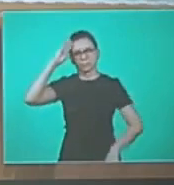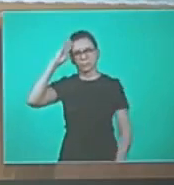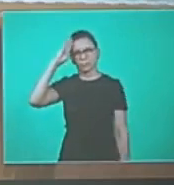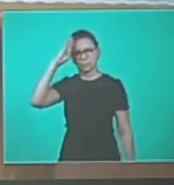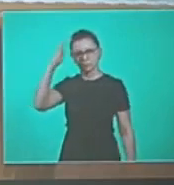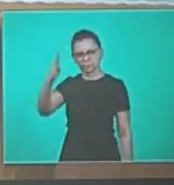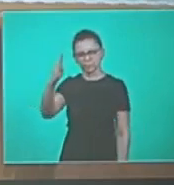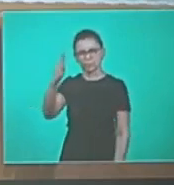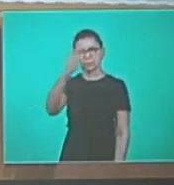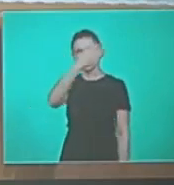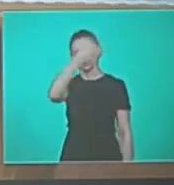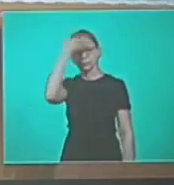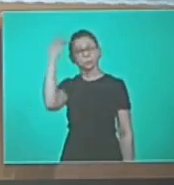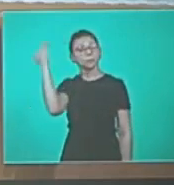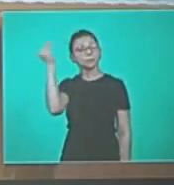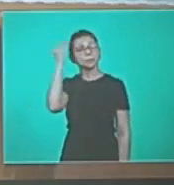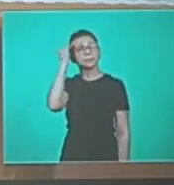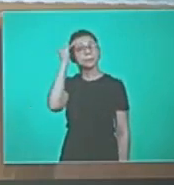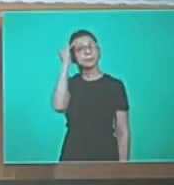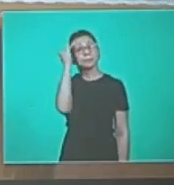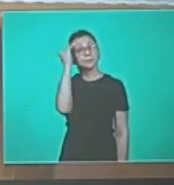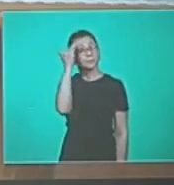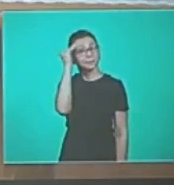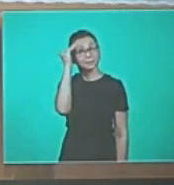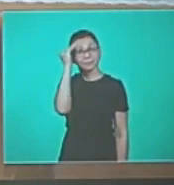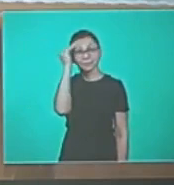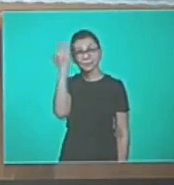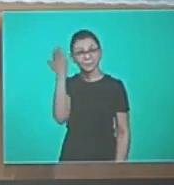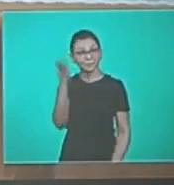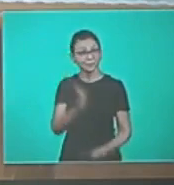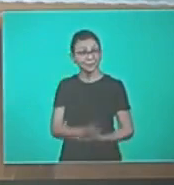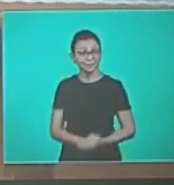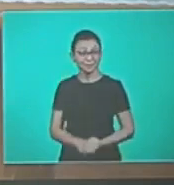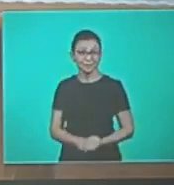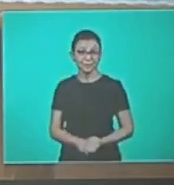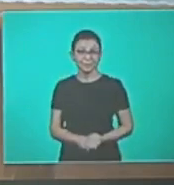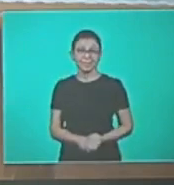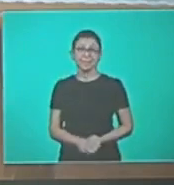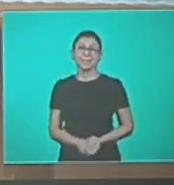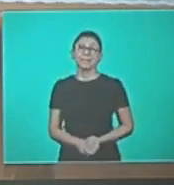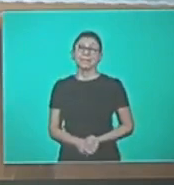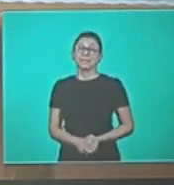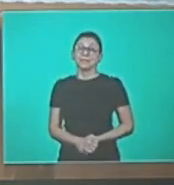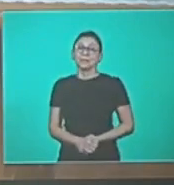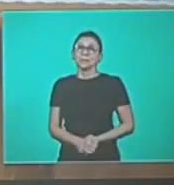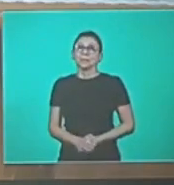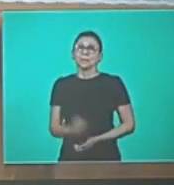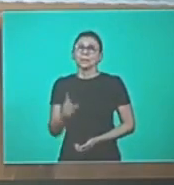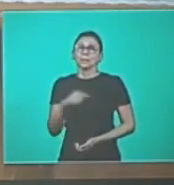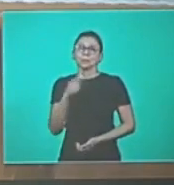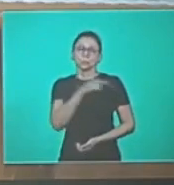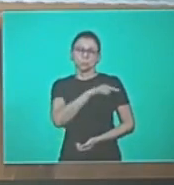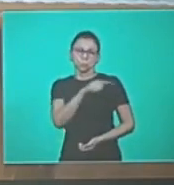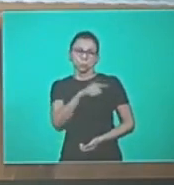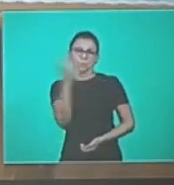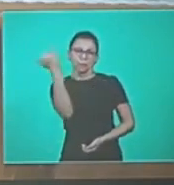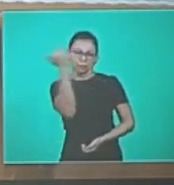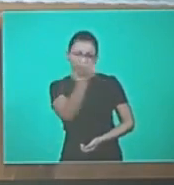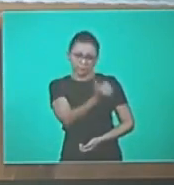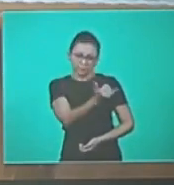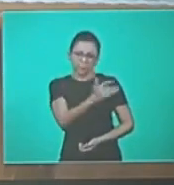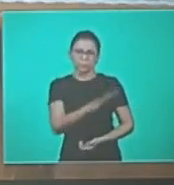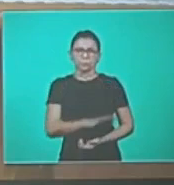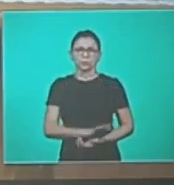that we're going to make it clear so people understand the difference between the faithful church and the unfaithful church.